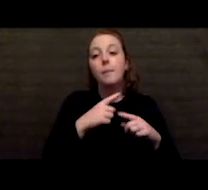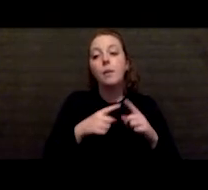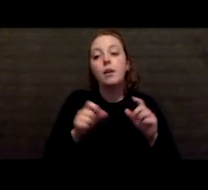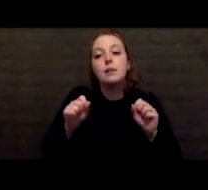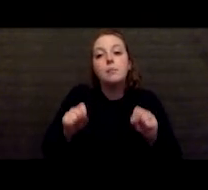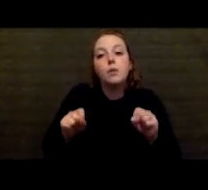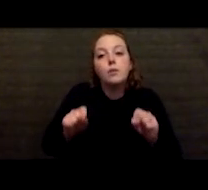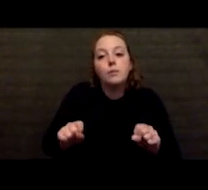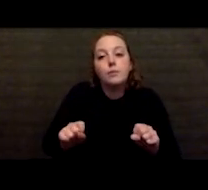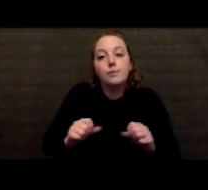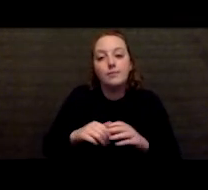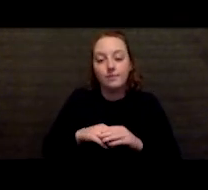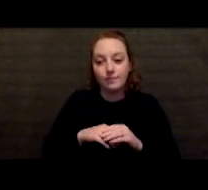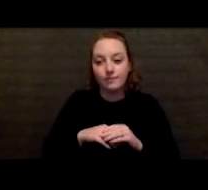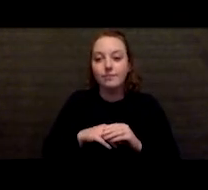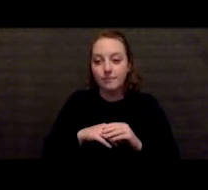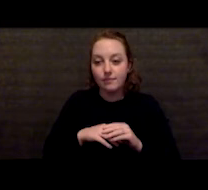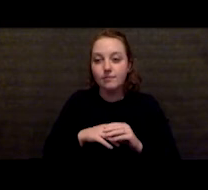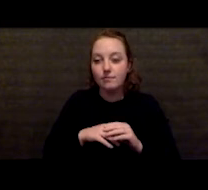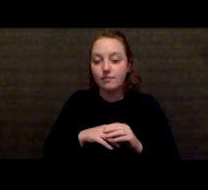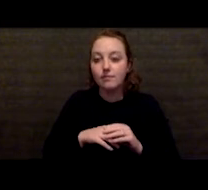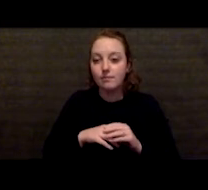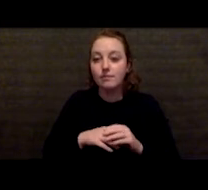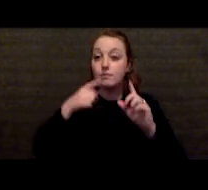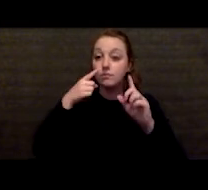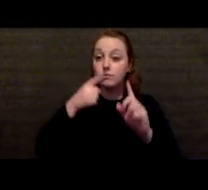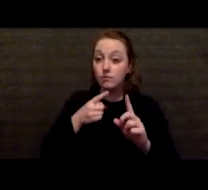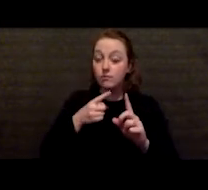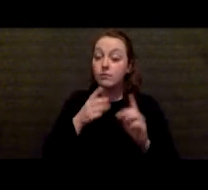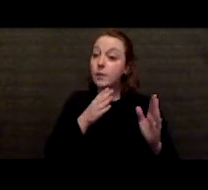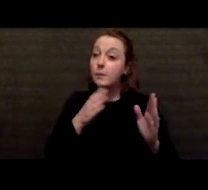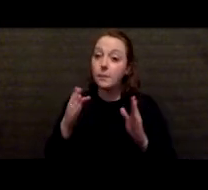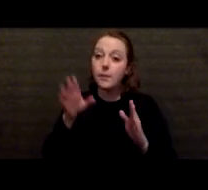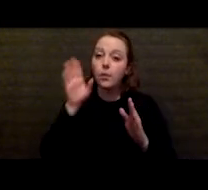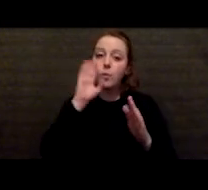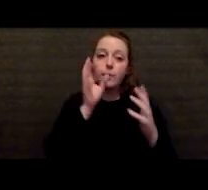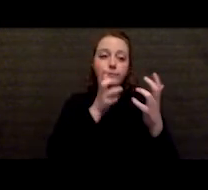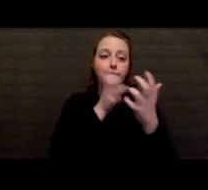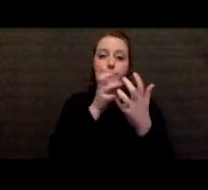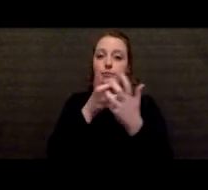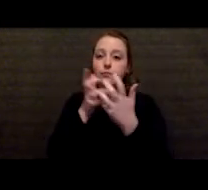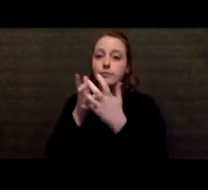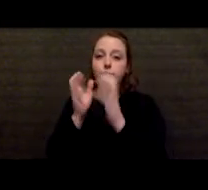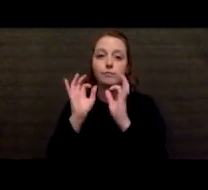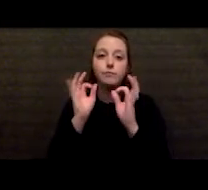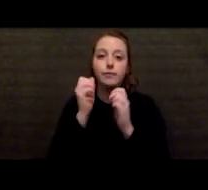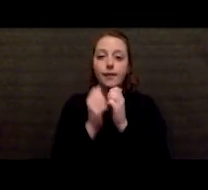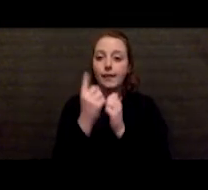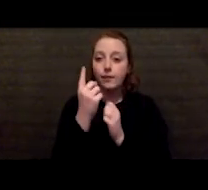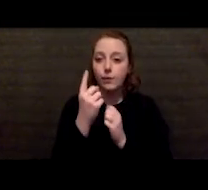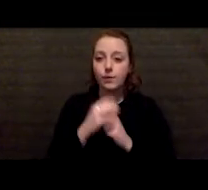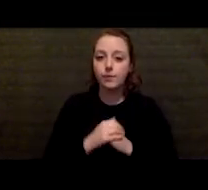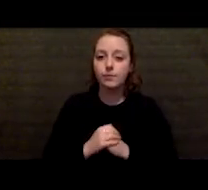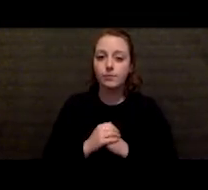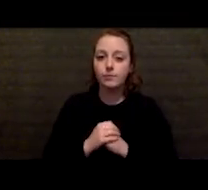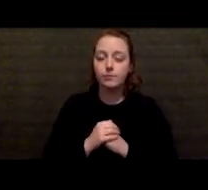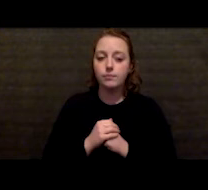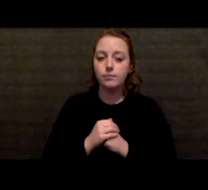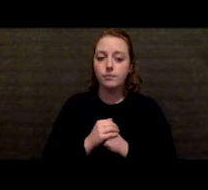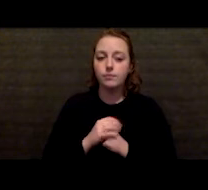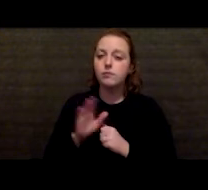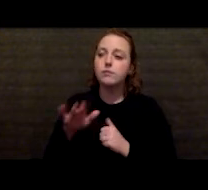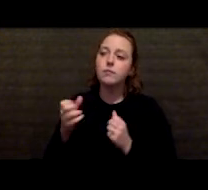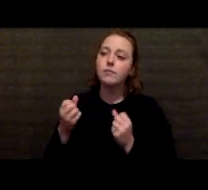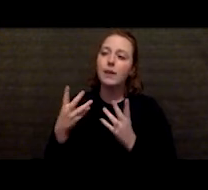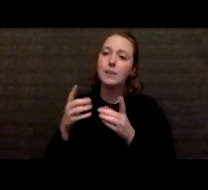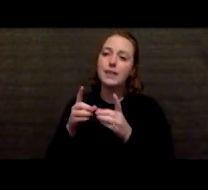And the goal is to come up with a plan that works best for everybody. how many districts or schools have y'all